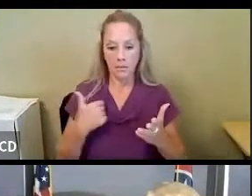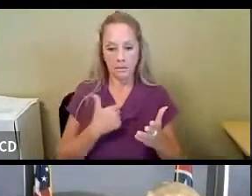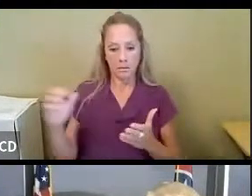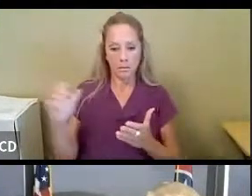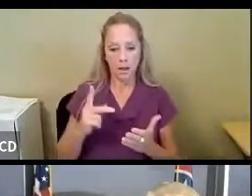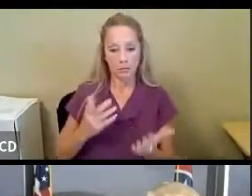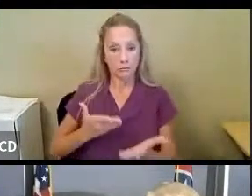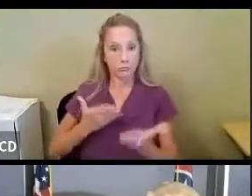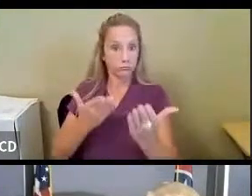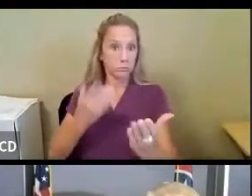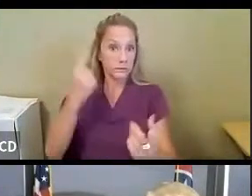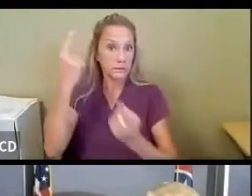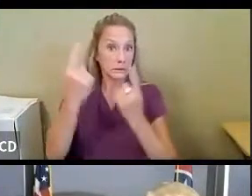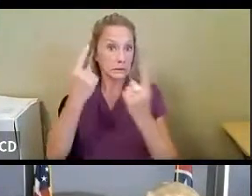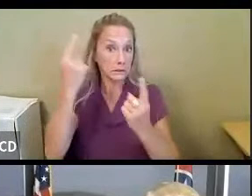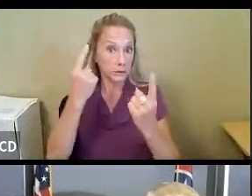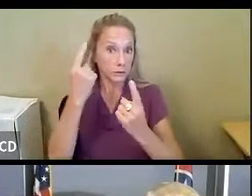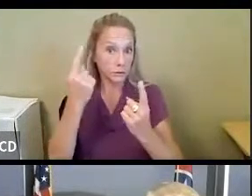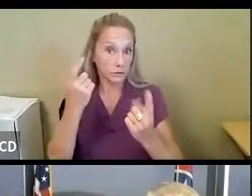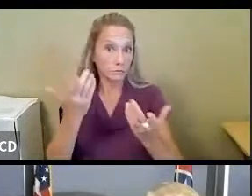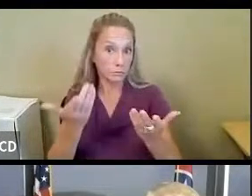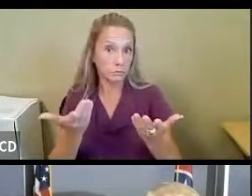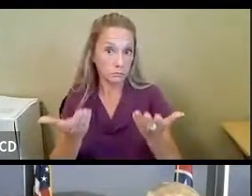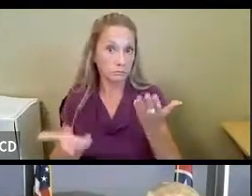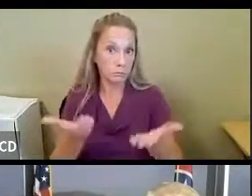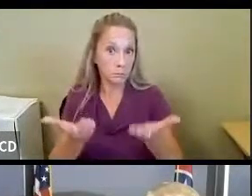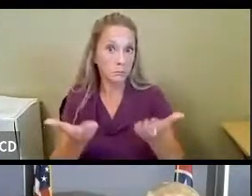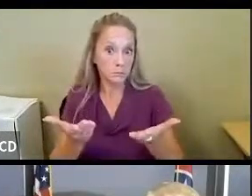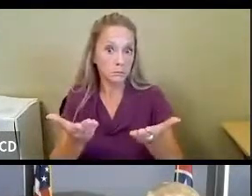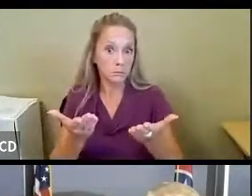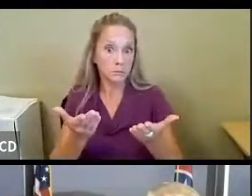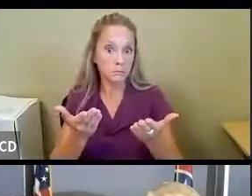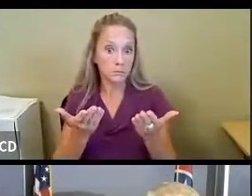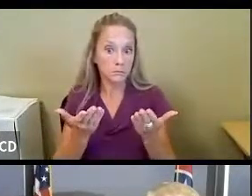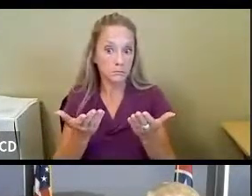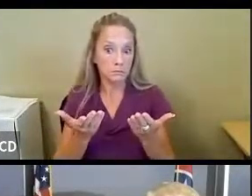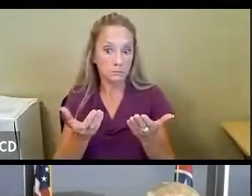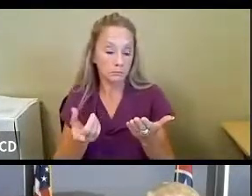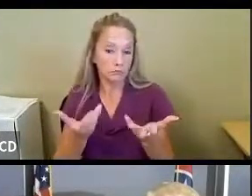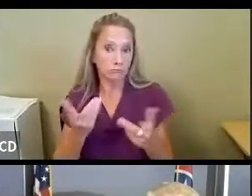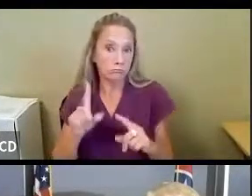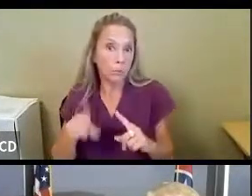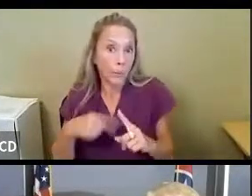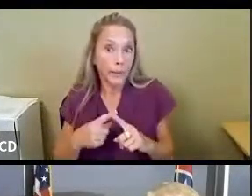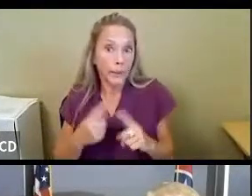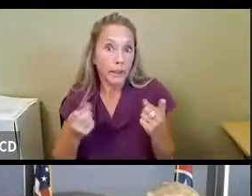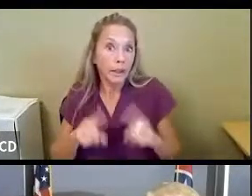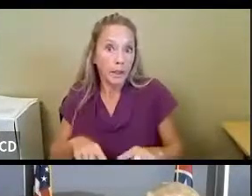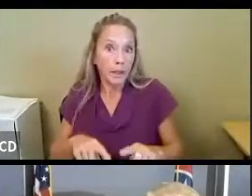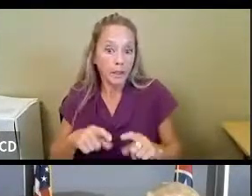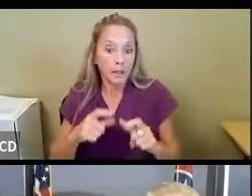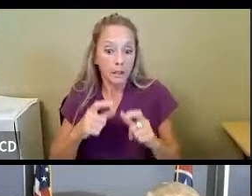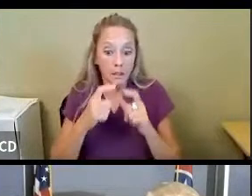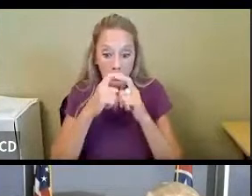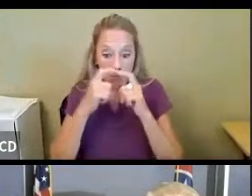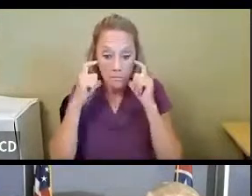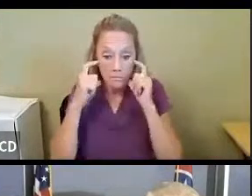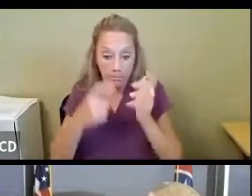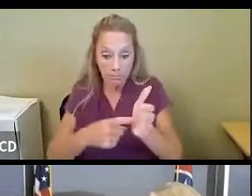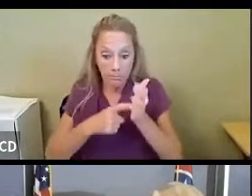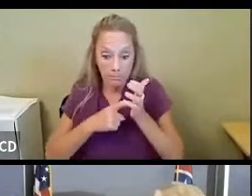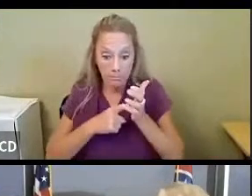we might consider looking at to consider when we would want to take the